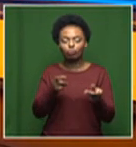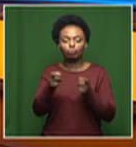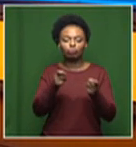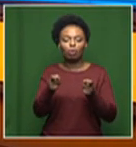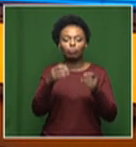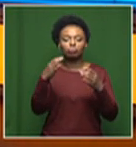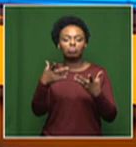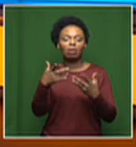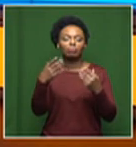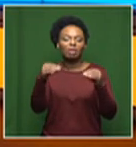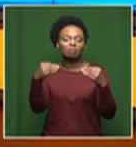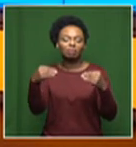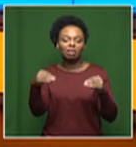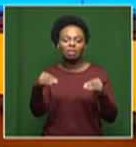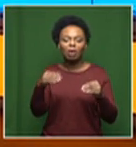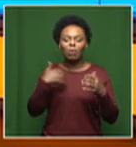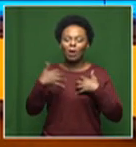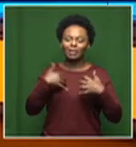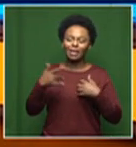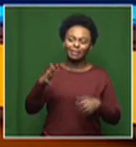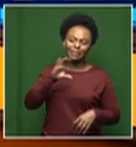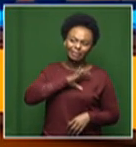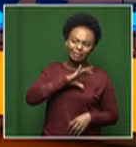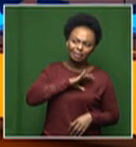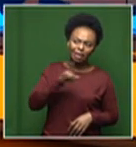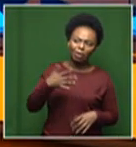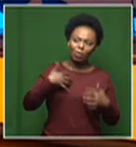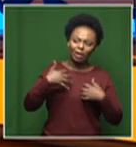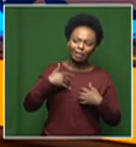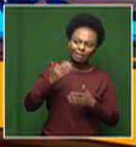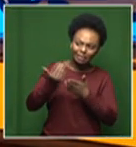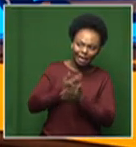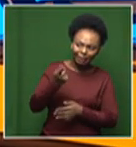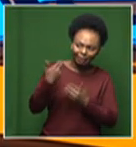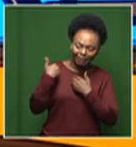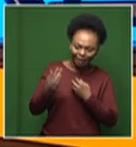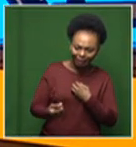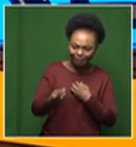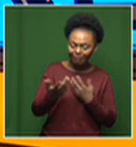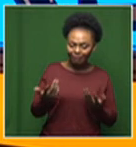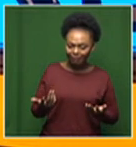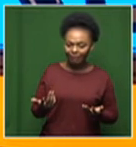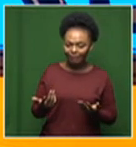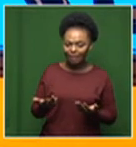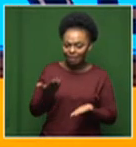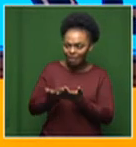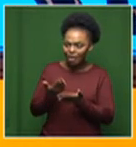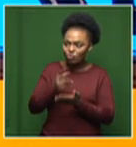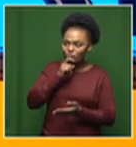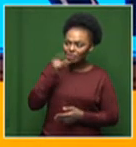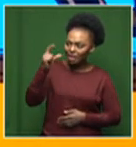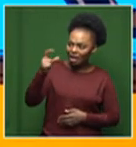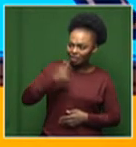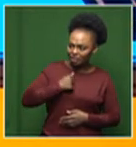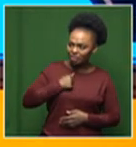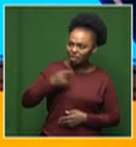wondering how safe it truly is, and whether somebody, if they're close enough to you, can actually use your card by just being